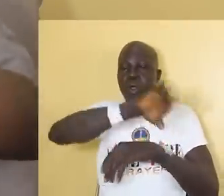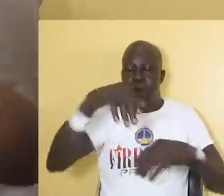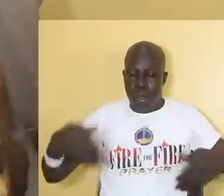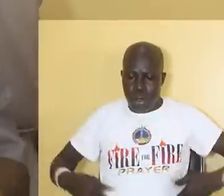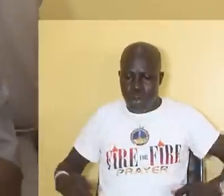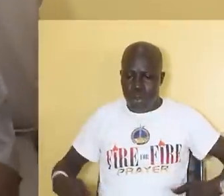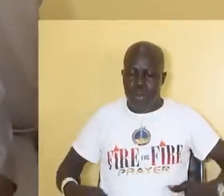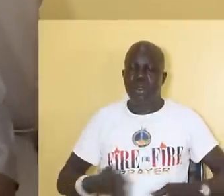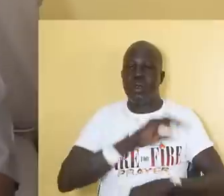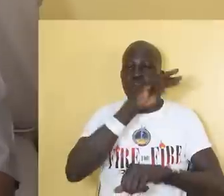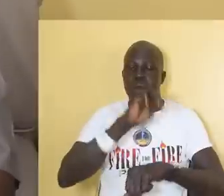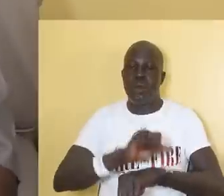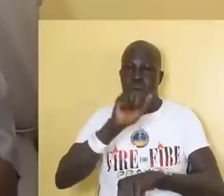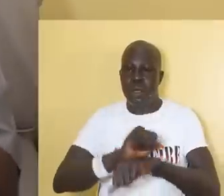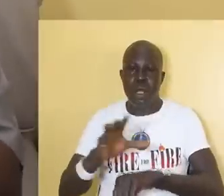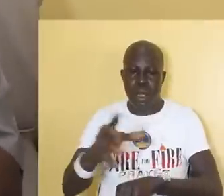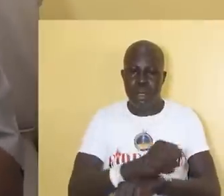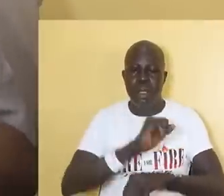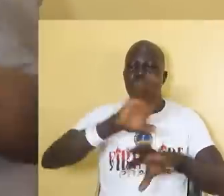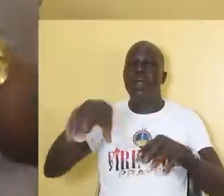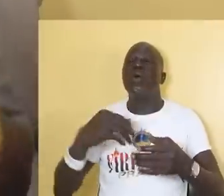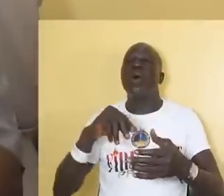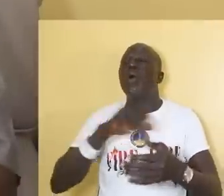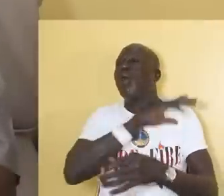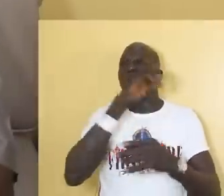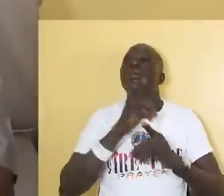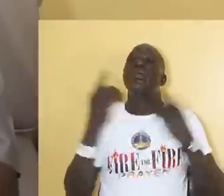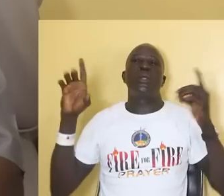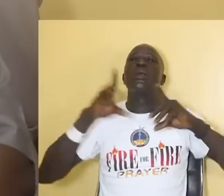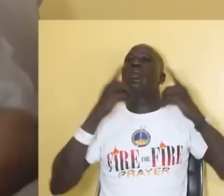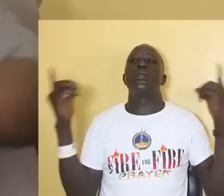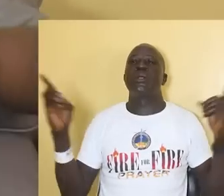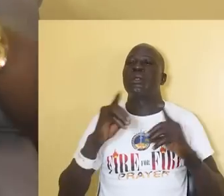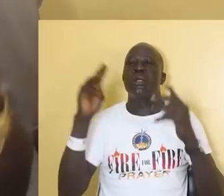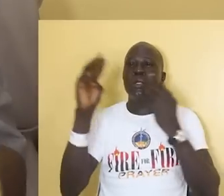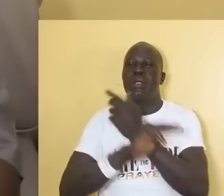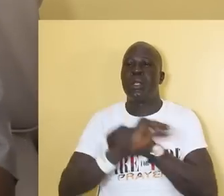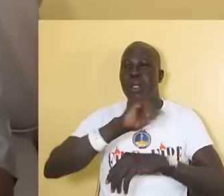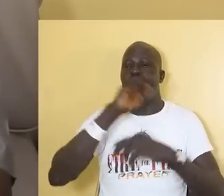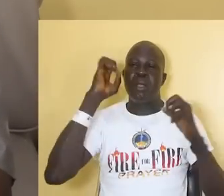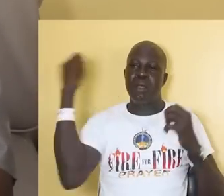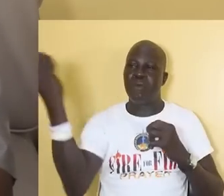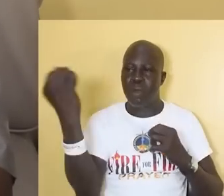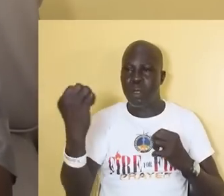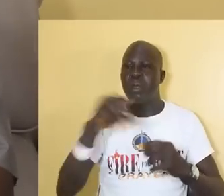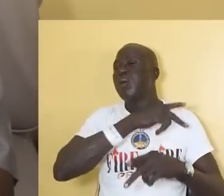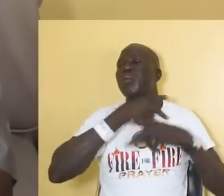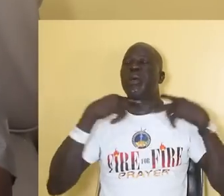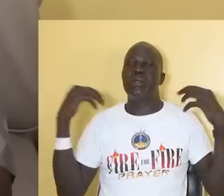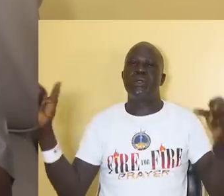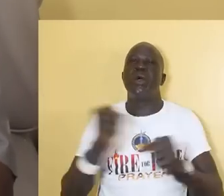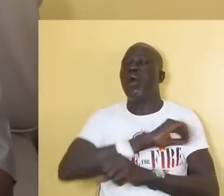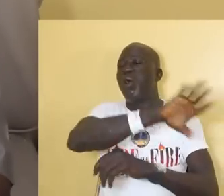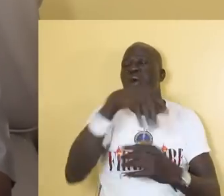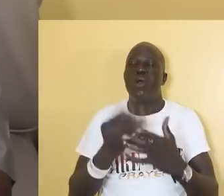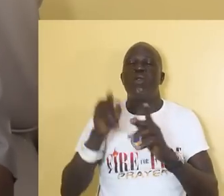All the workers. All the youth. Our shishe. Our deacon and deaconess. Our diakoni lokunas. Our evangelists and pastors. Our jiri. Our